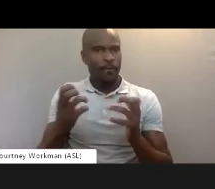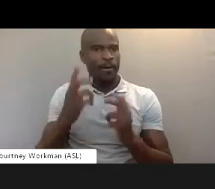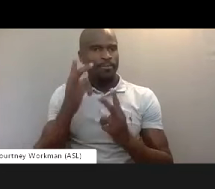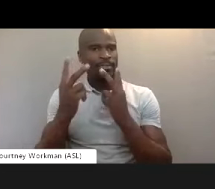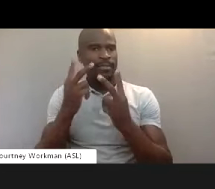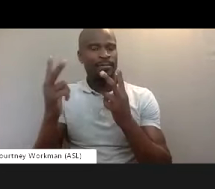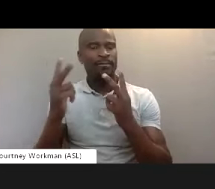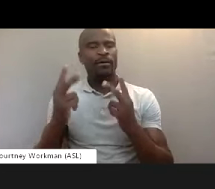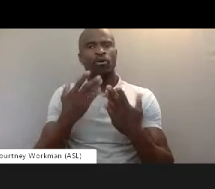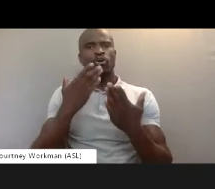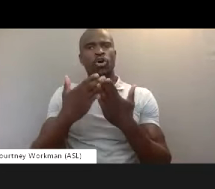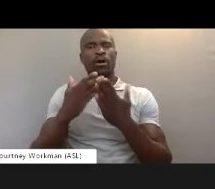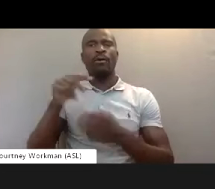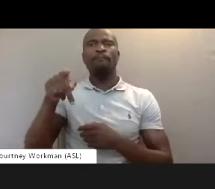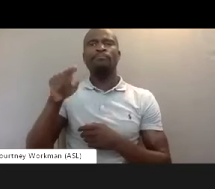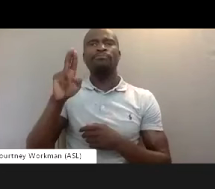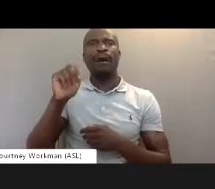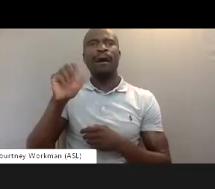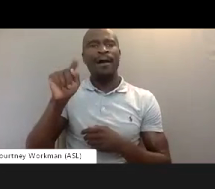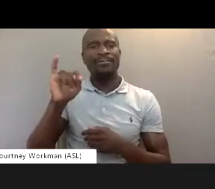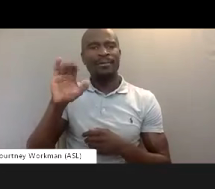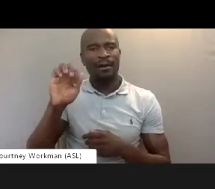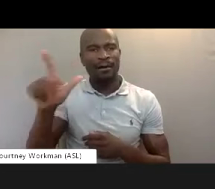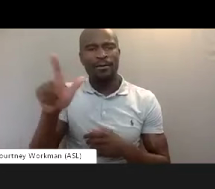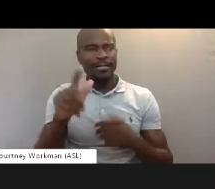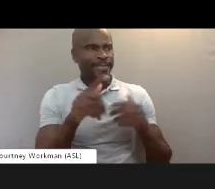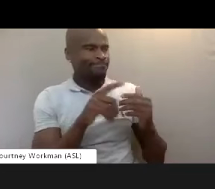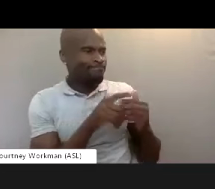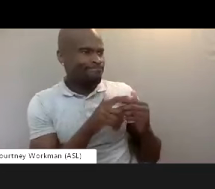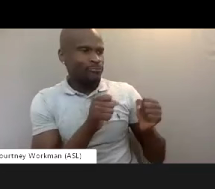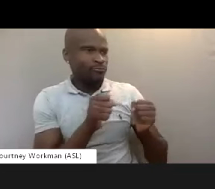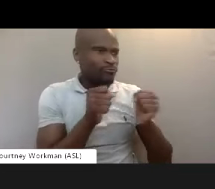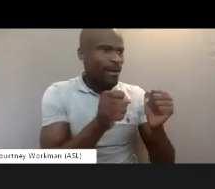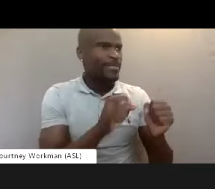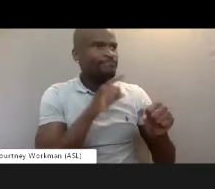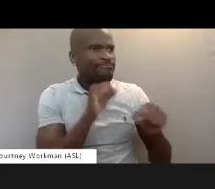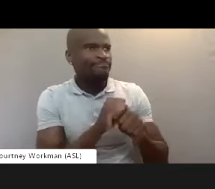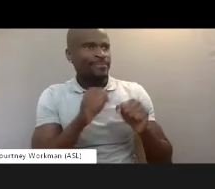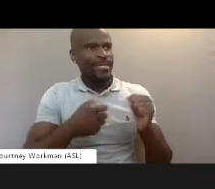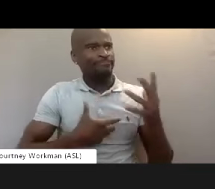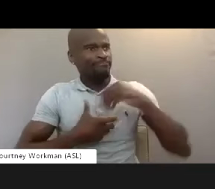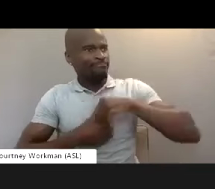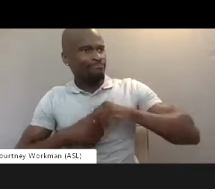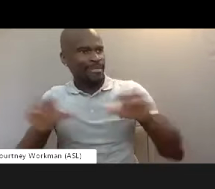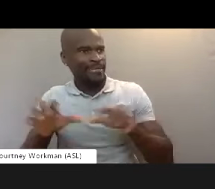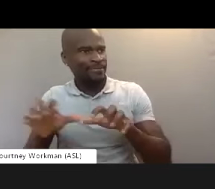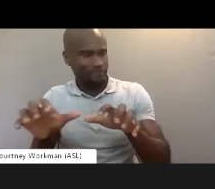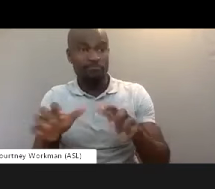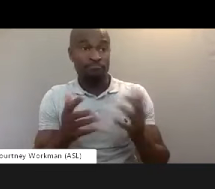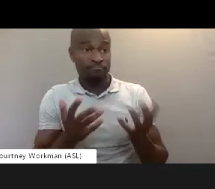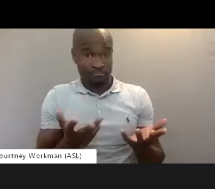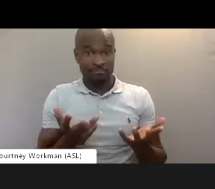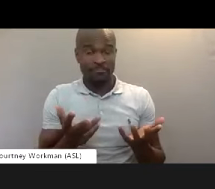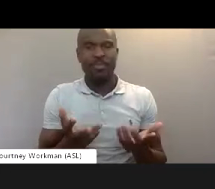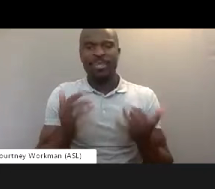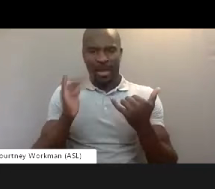help them with mass violence preparedness, response, recovery, and resilience. So I'm going to have each of our presenters share one